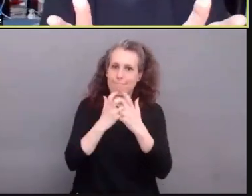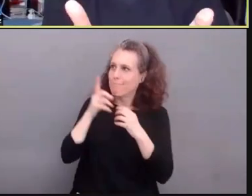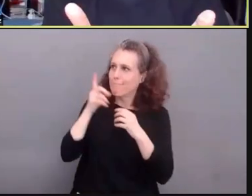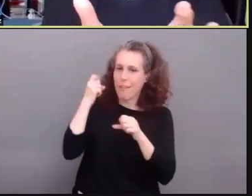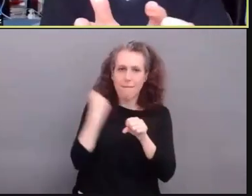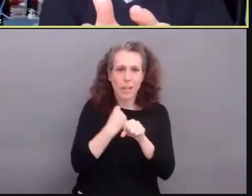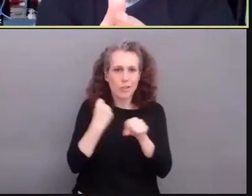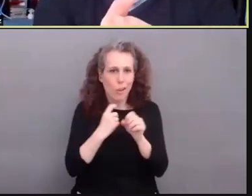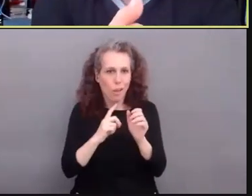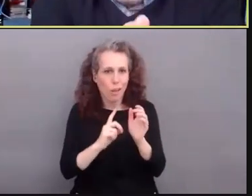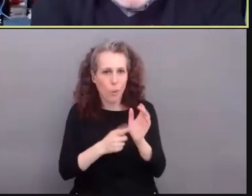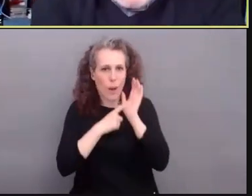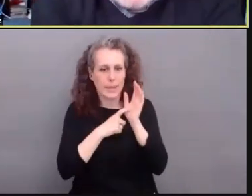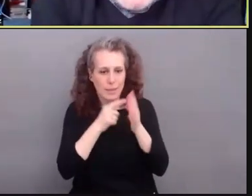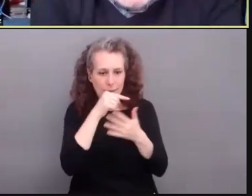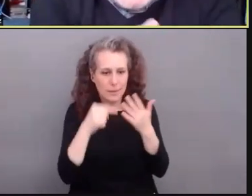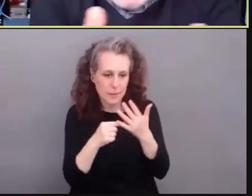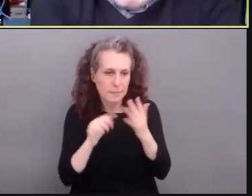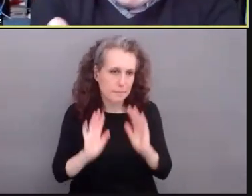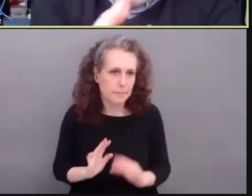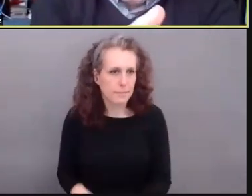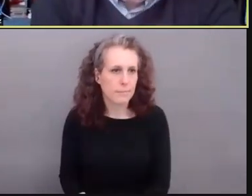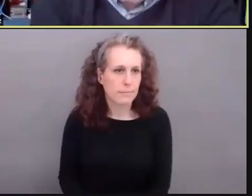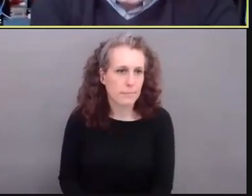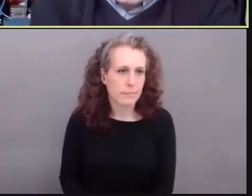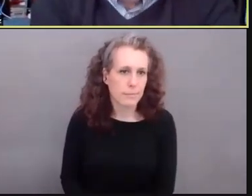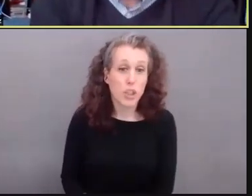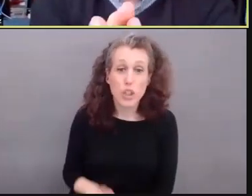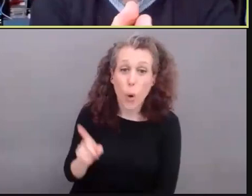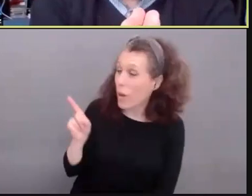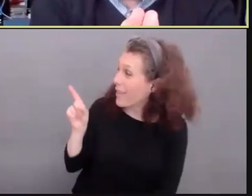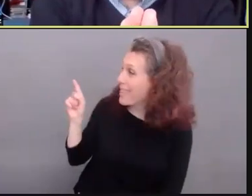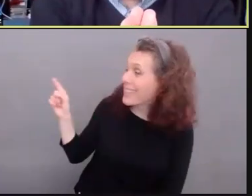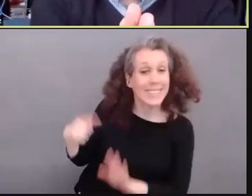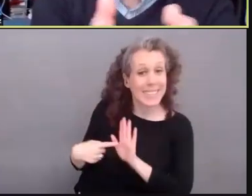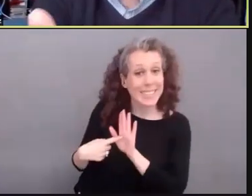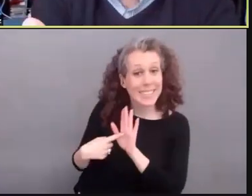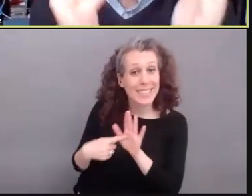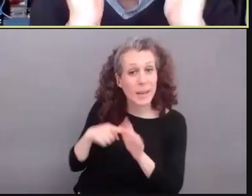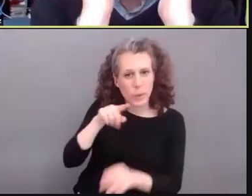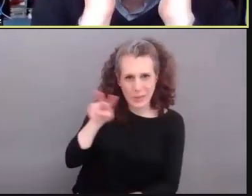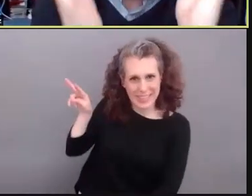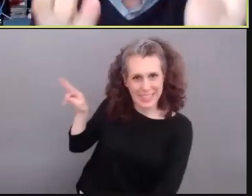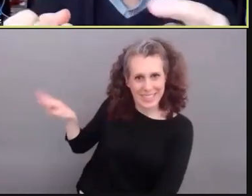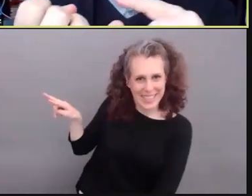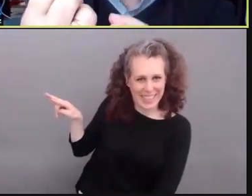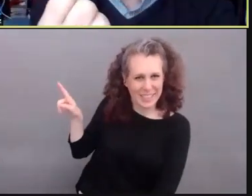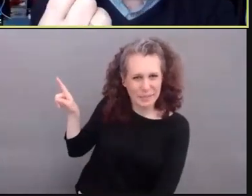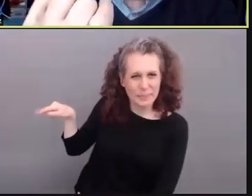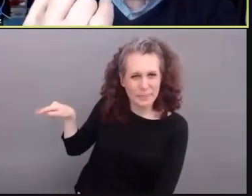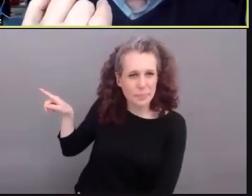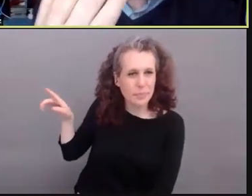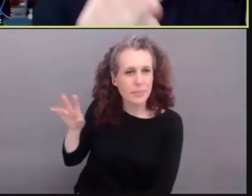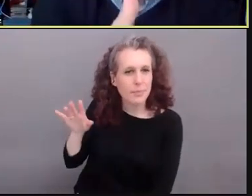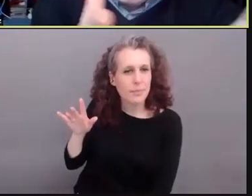With this easy example, you can see that you can see first how